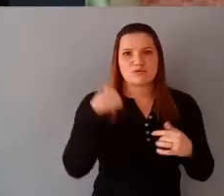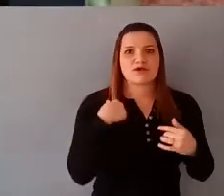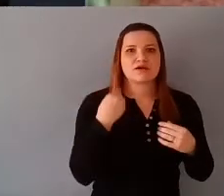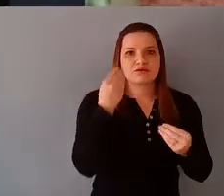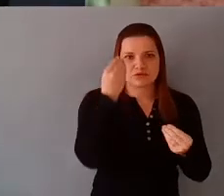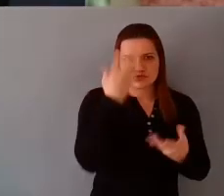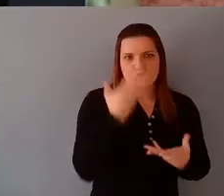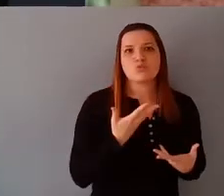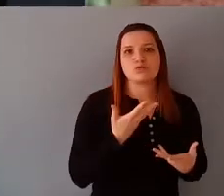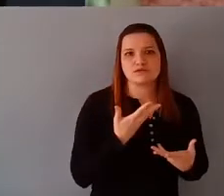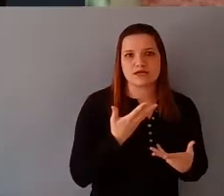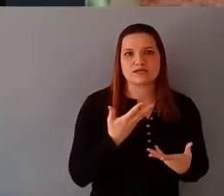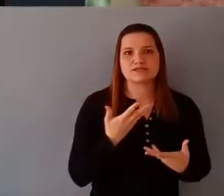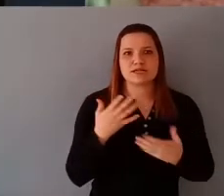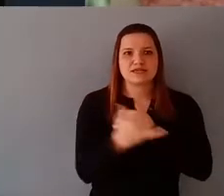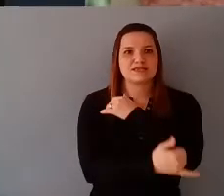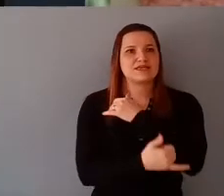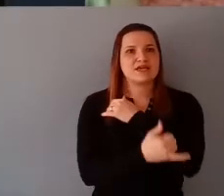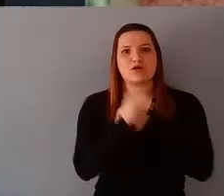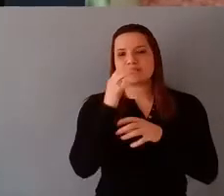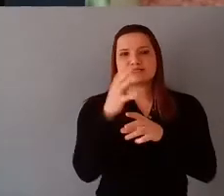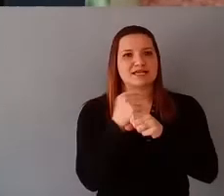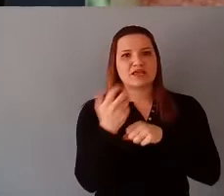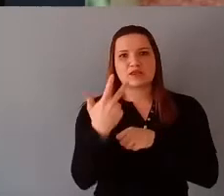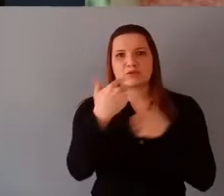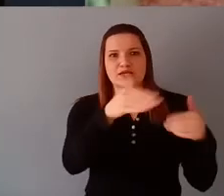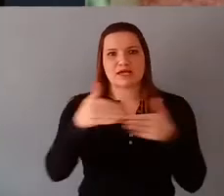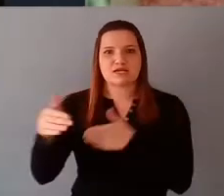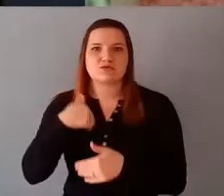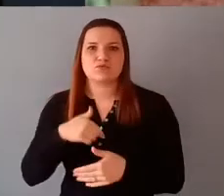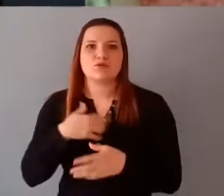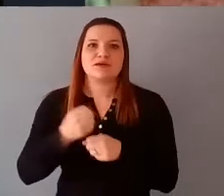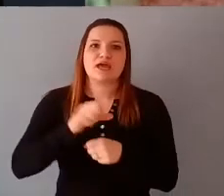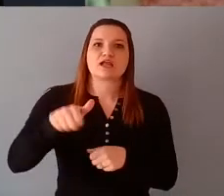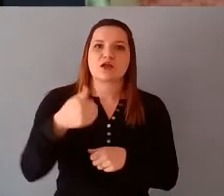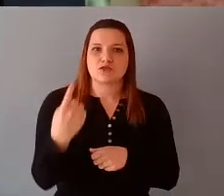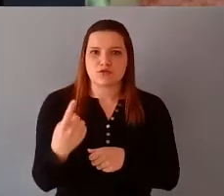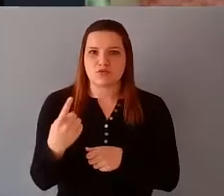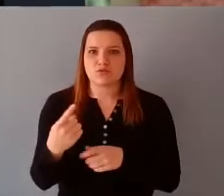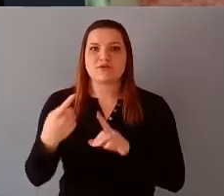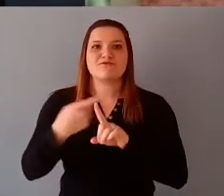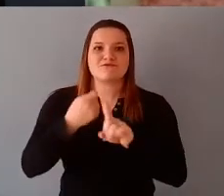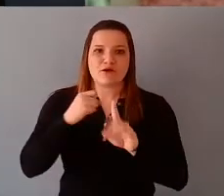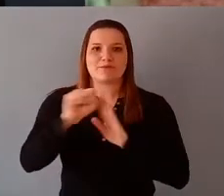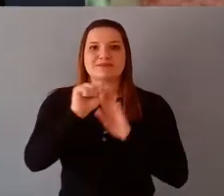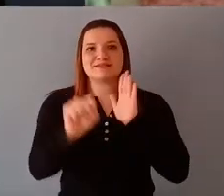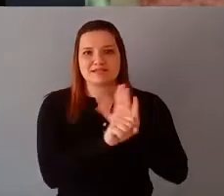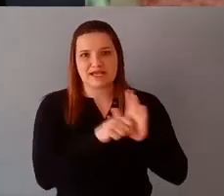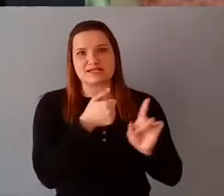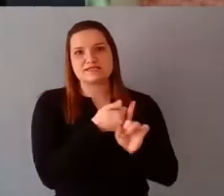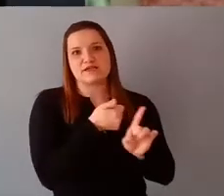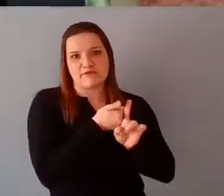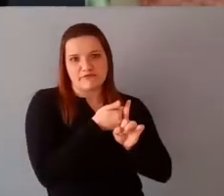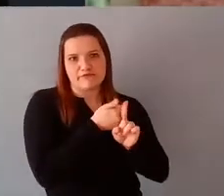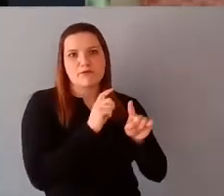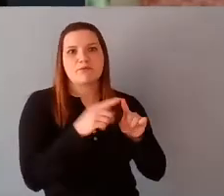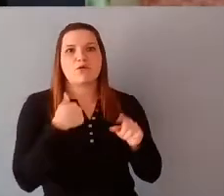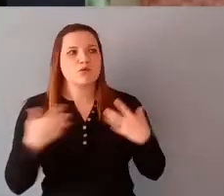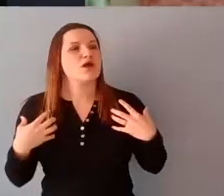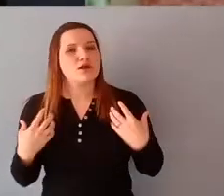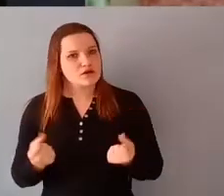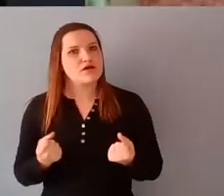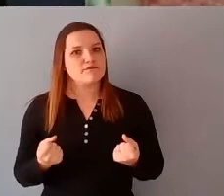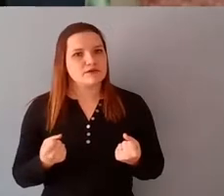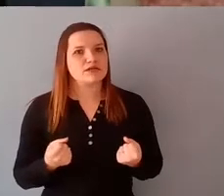confirmation that if the county doesn't receive 3 cases, then we'll get another case directly from the state. But we are confident that we'll